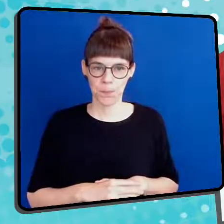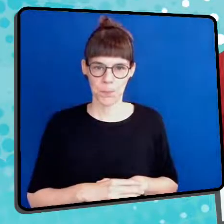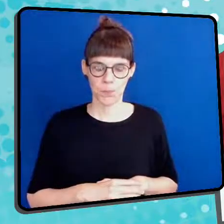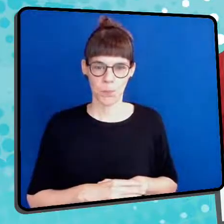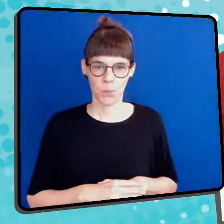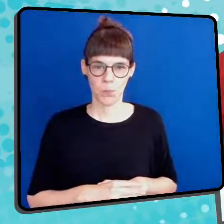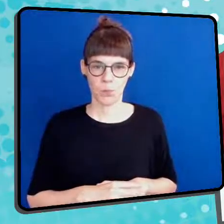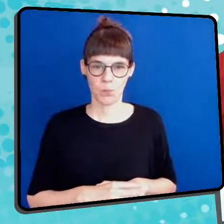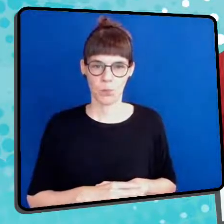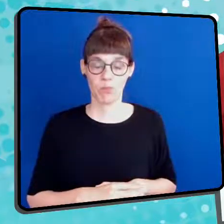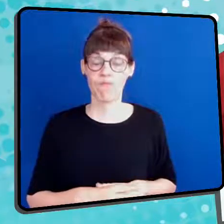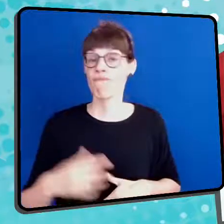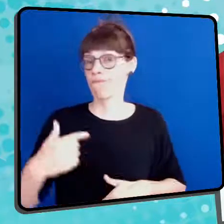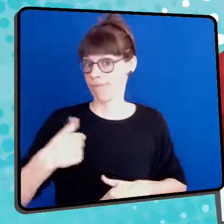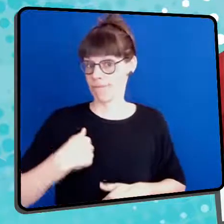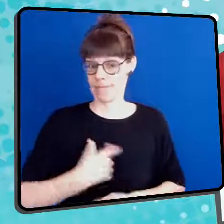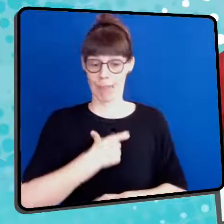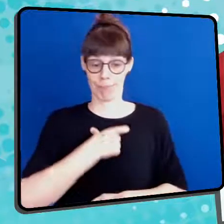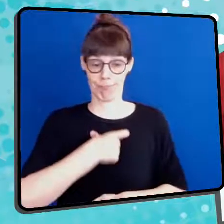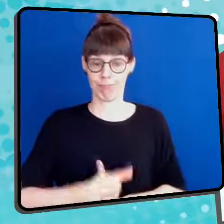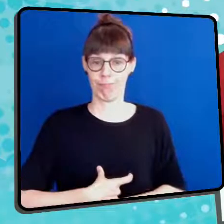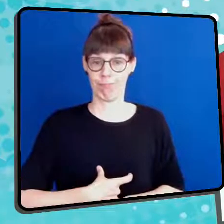one who